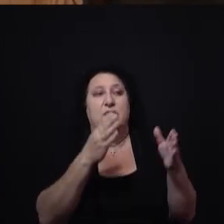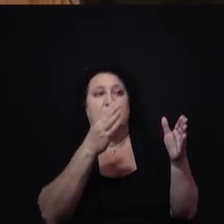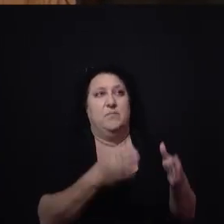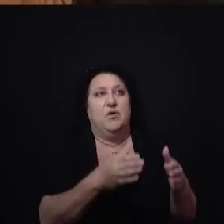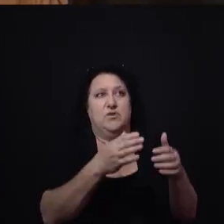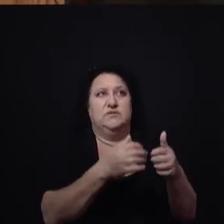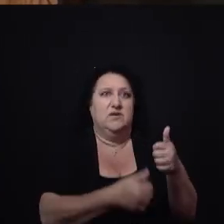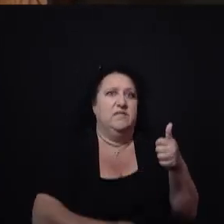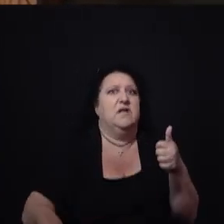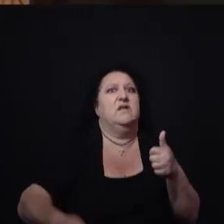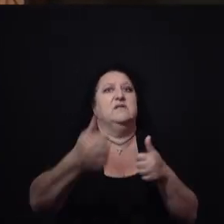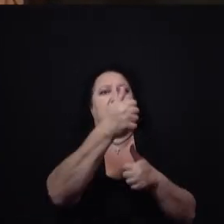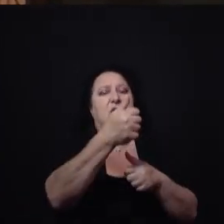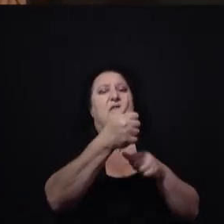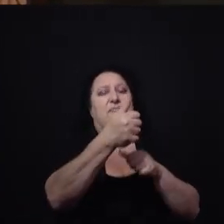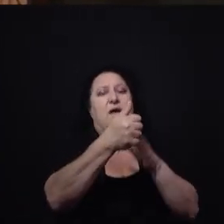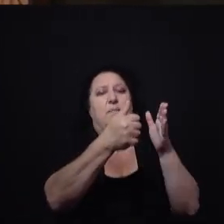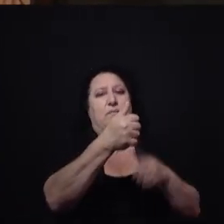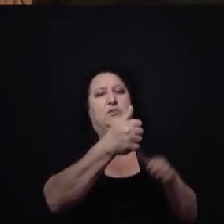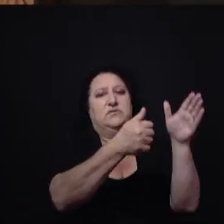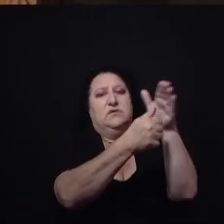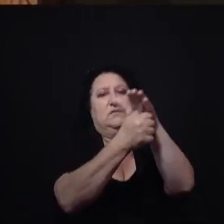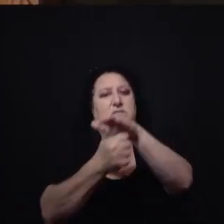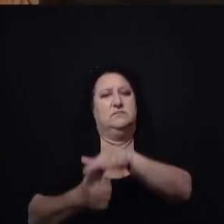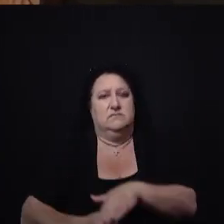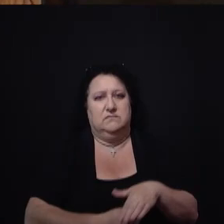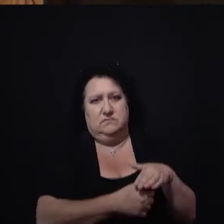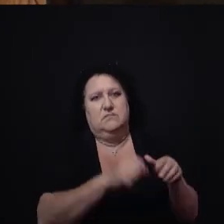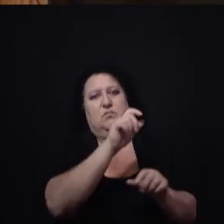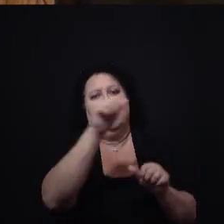last shall be first.